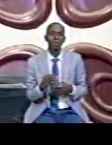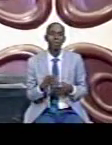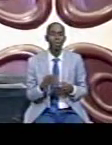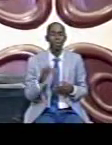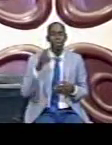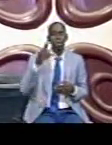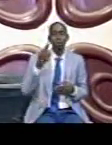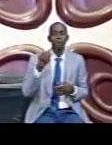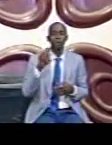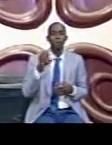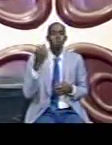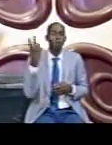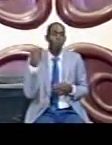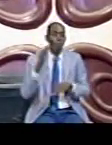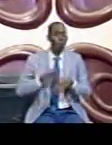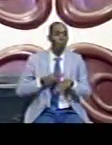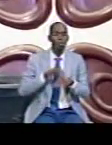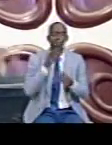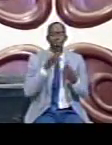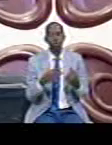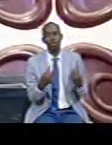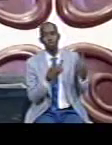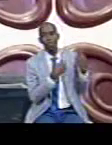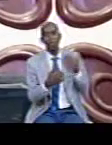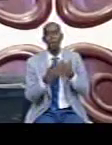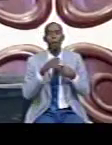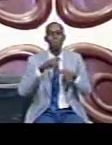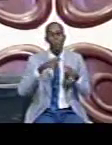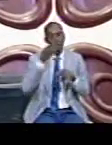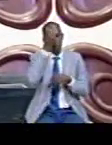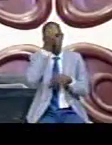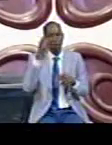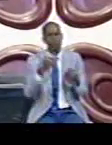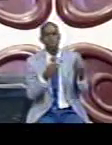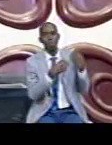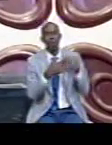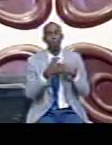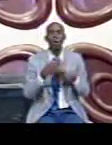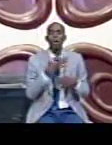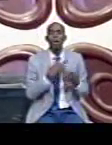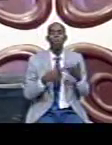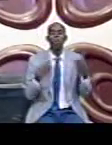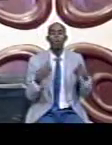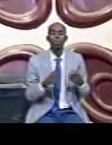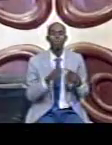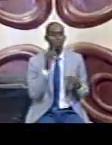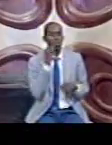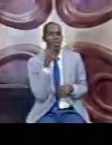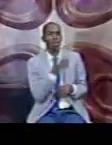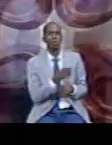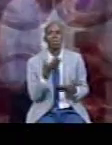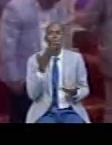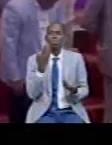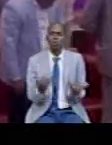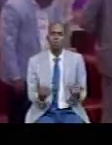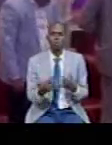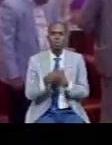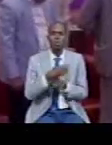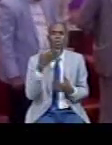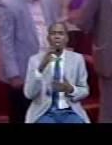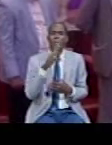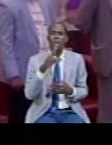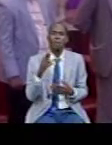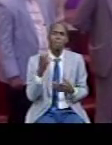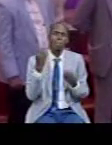back. She looked back and she became a pillar of salt. Today, there are many things that may be putting pressure that you should turn